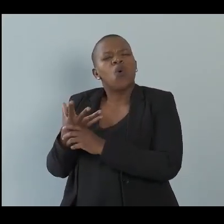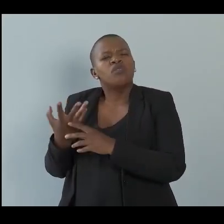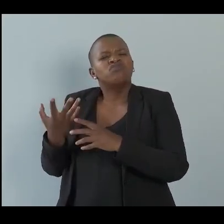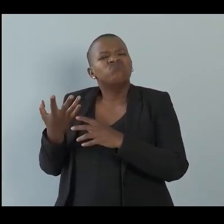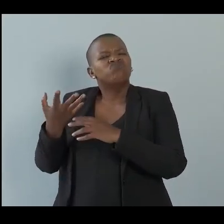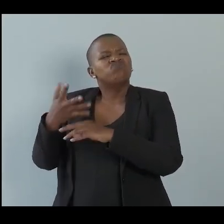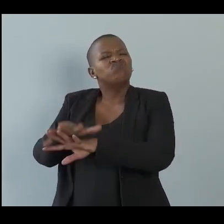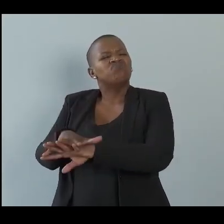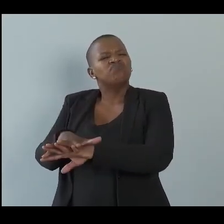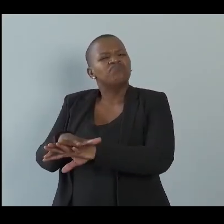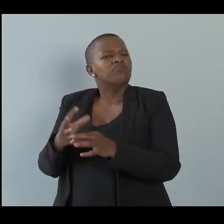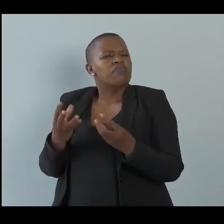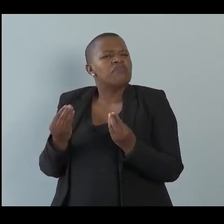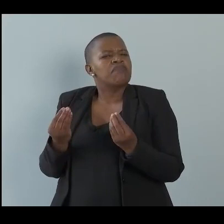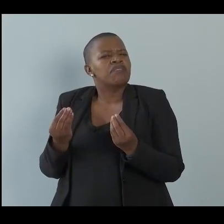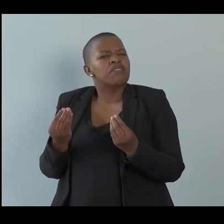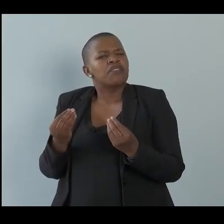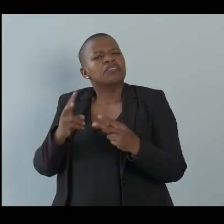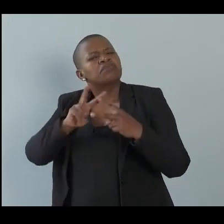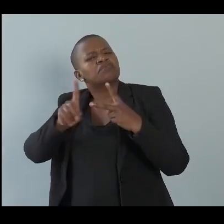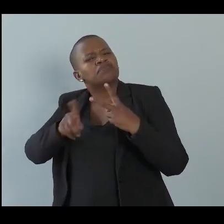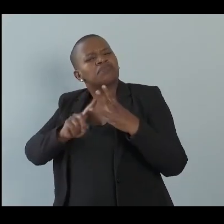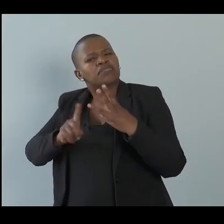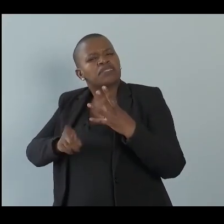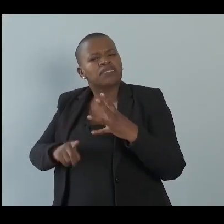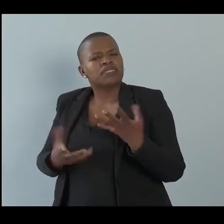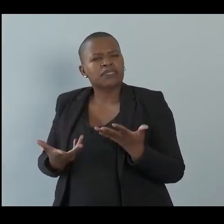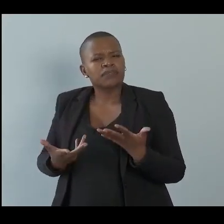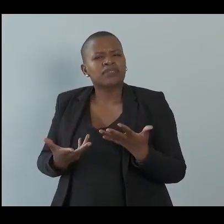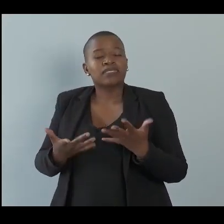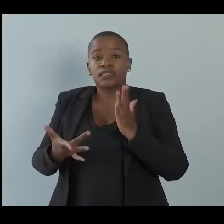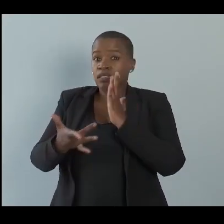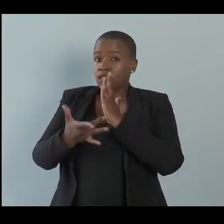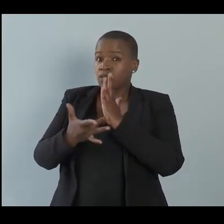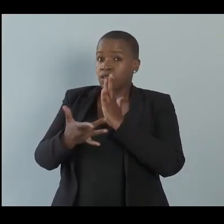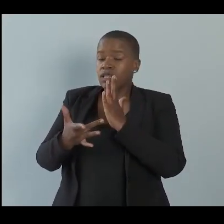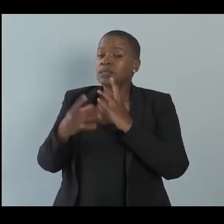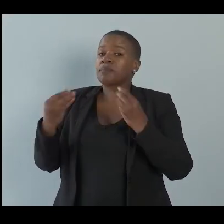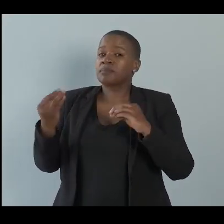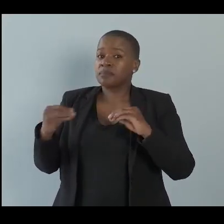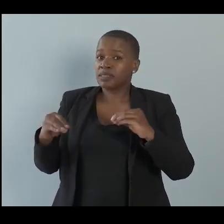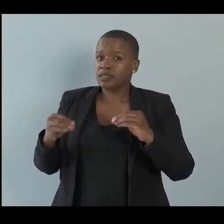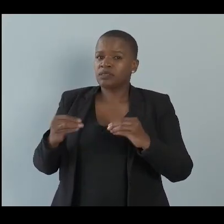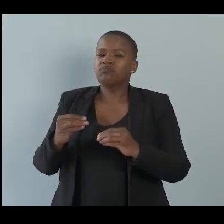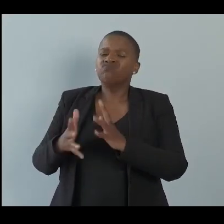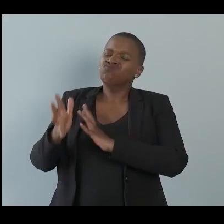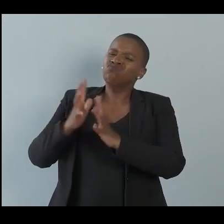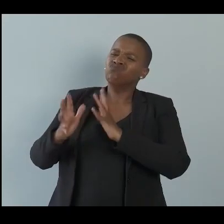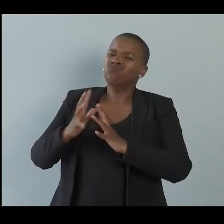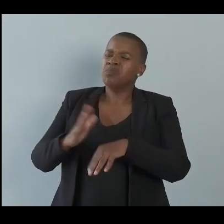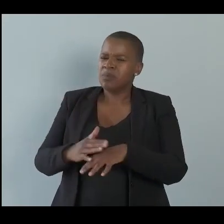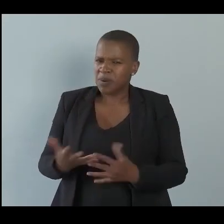a number of the different subsidiaries into the digital business, can you perhaps just talk to us before we close out? Yeah, sure. Thanks,